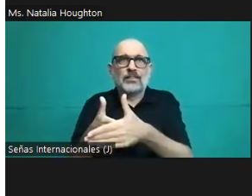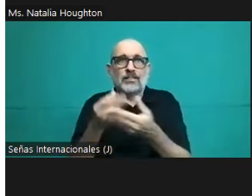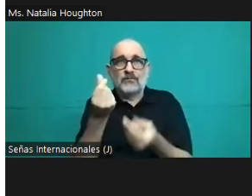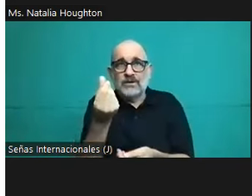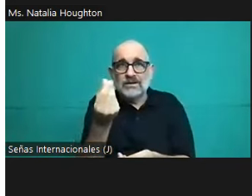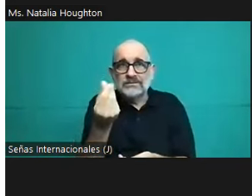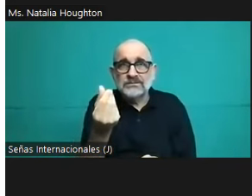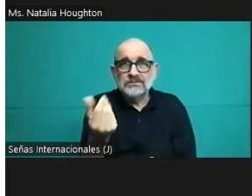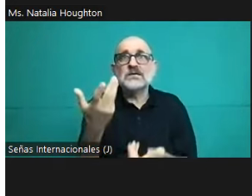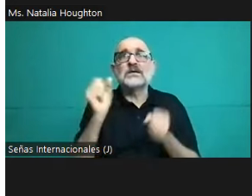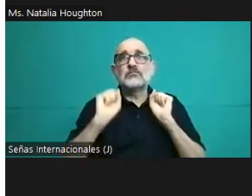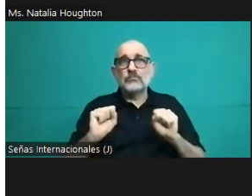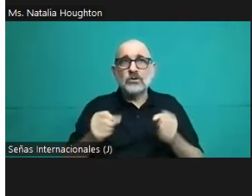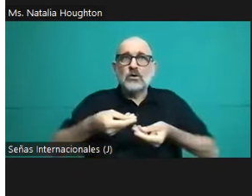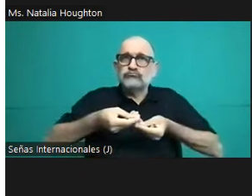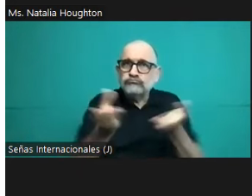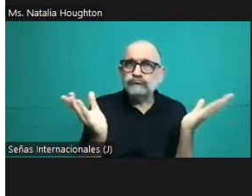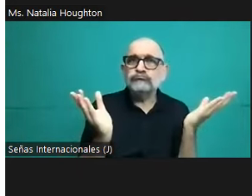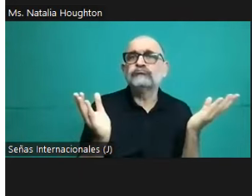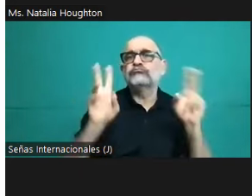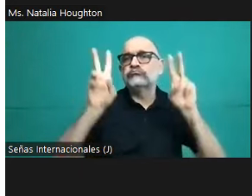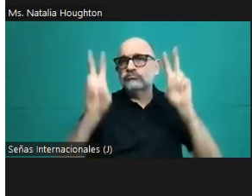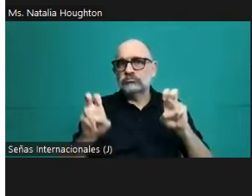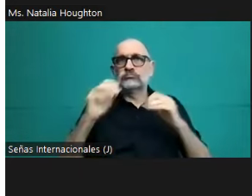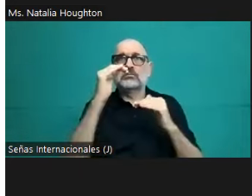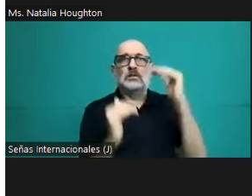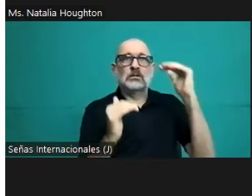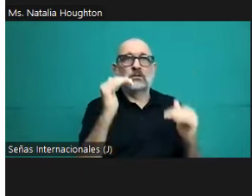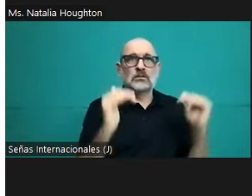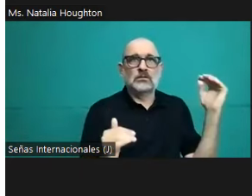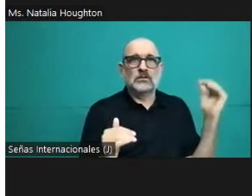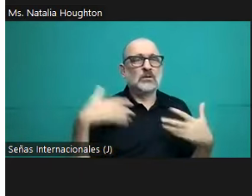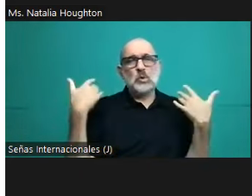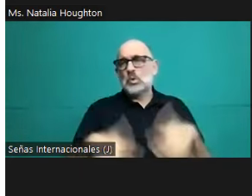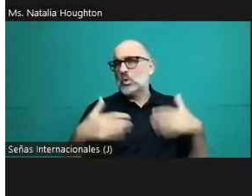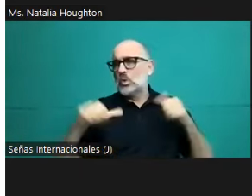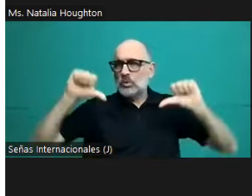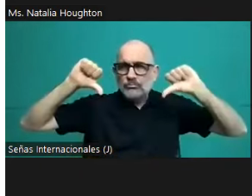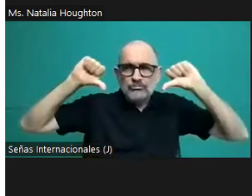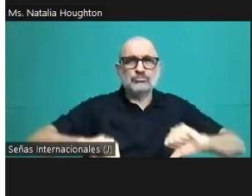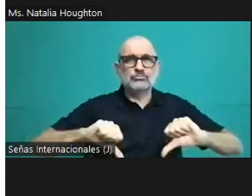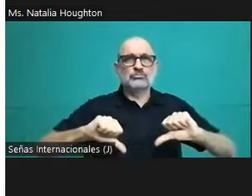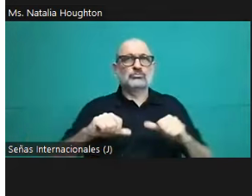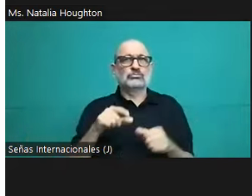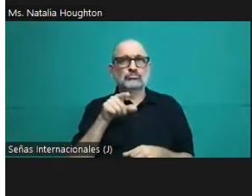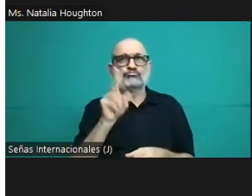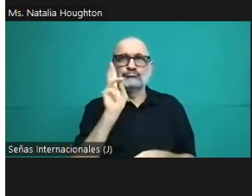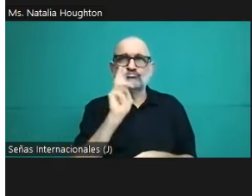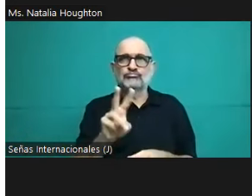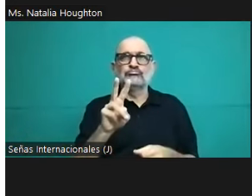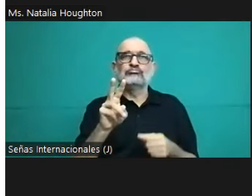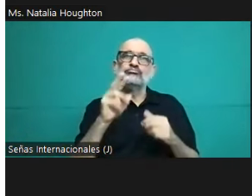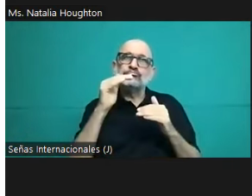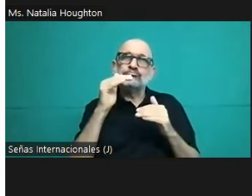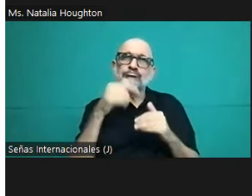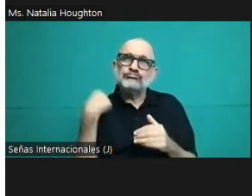is crucial. If we eliminate the barriers that are related to the availability